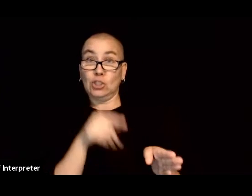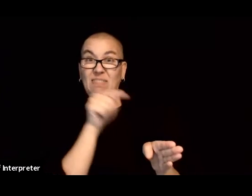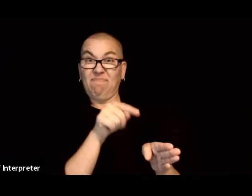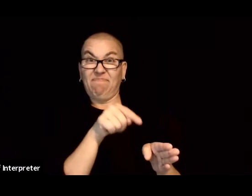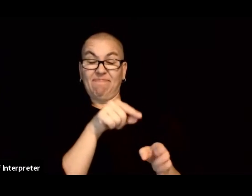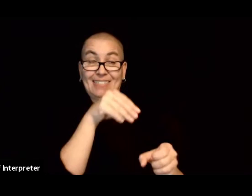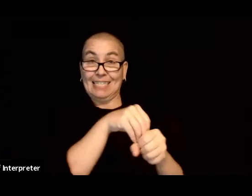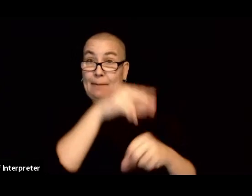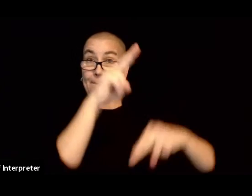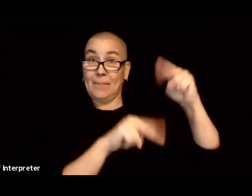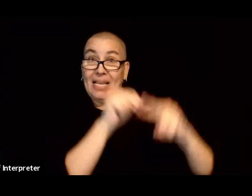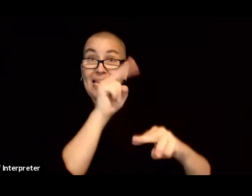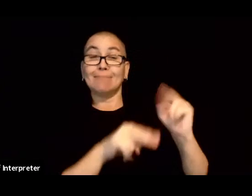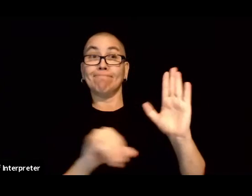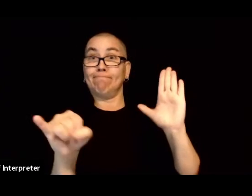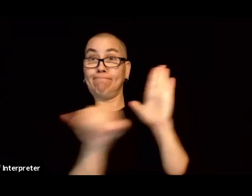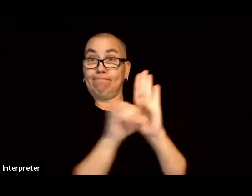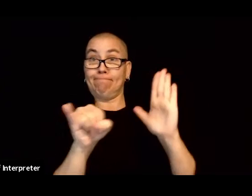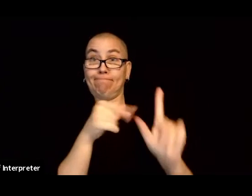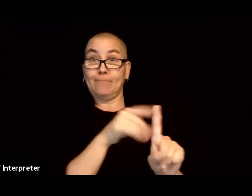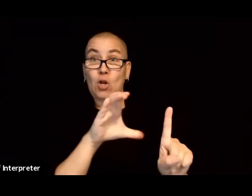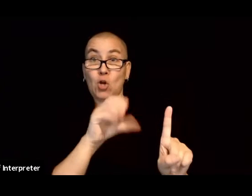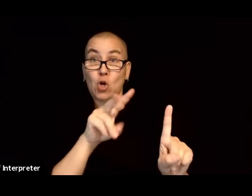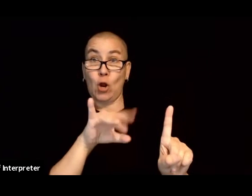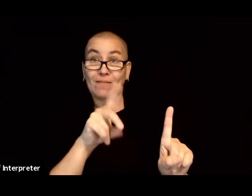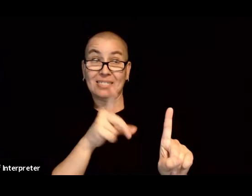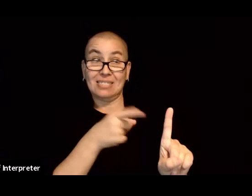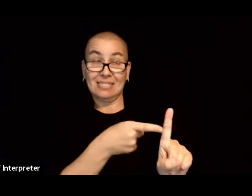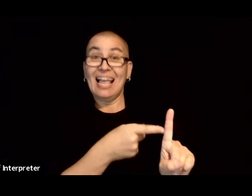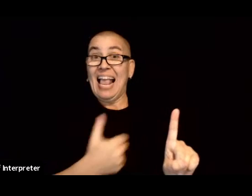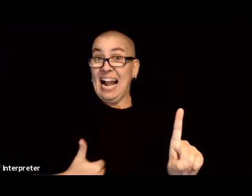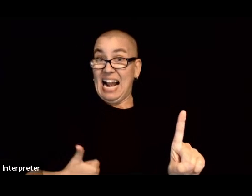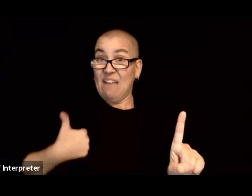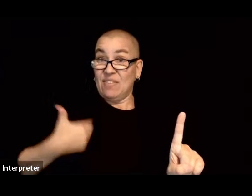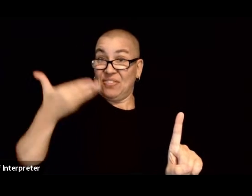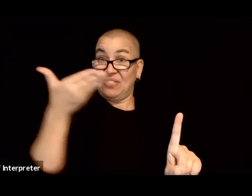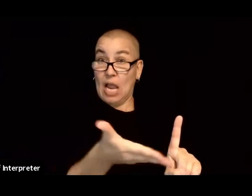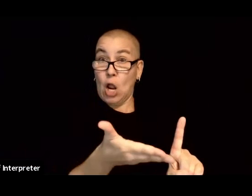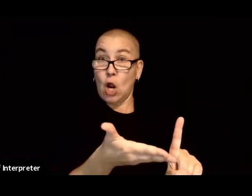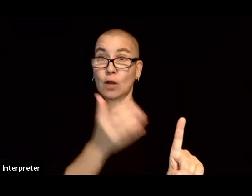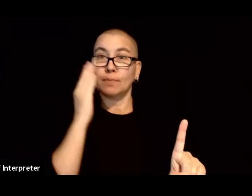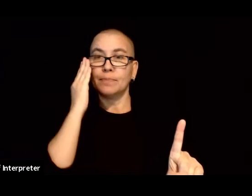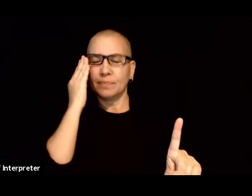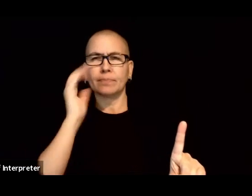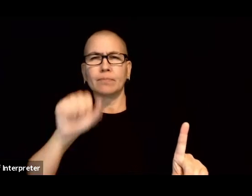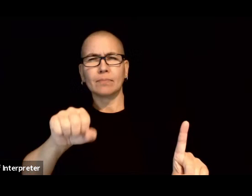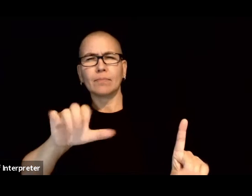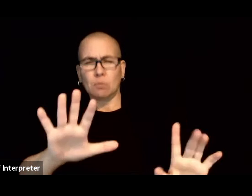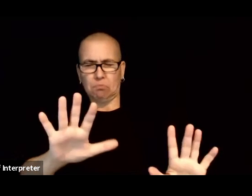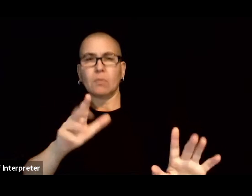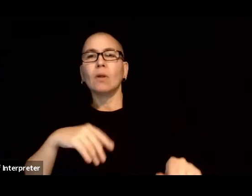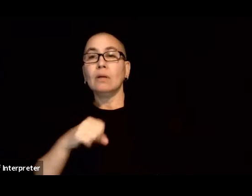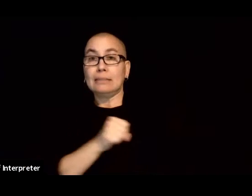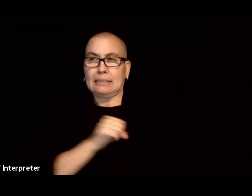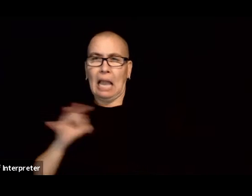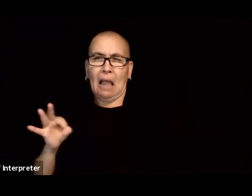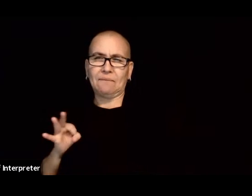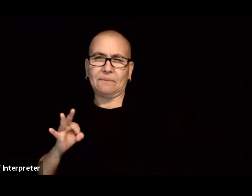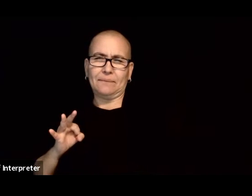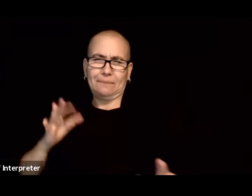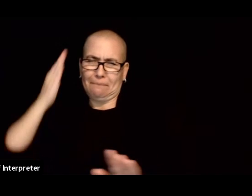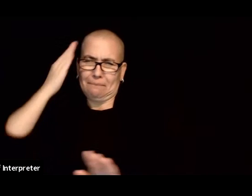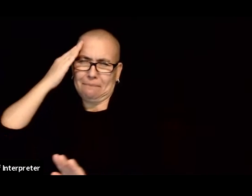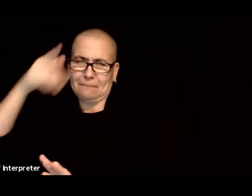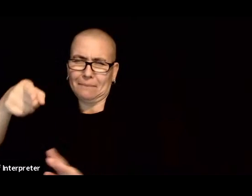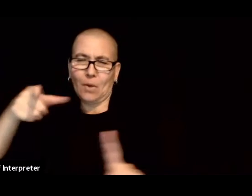cases because obviously if staff were the first, it wasn't because of a resident being transferred in. And then we looked at, were those cases, had